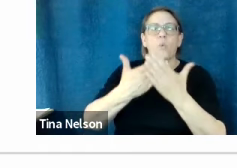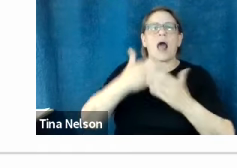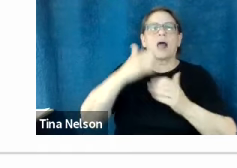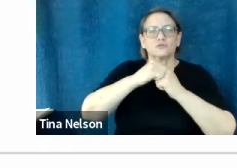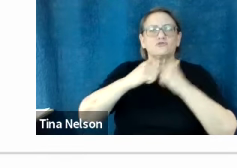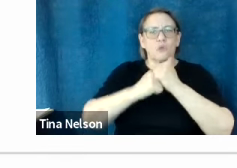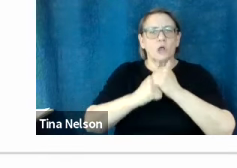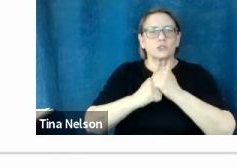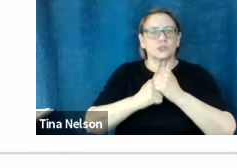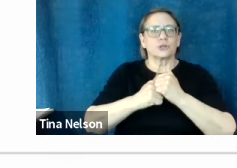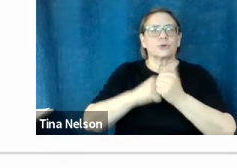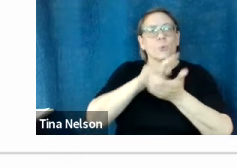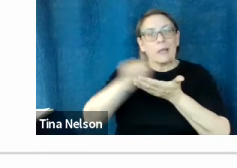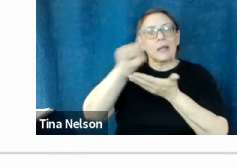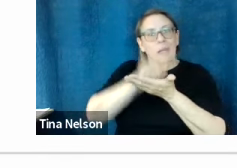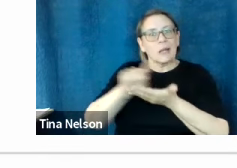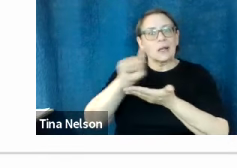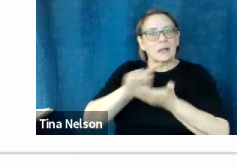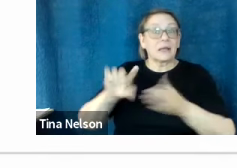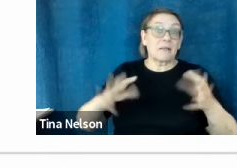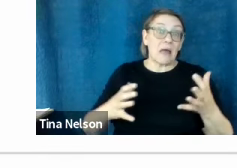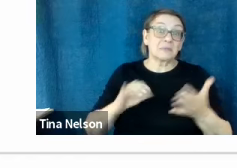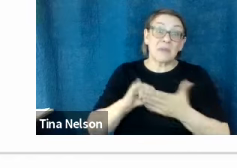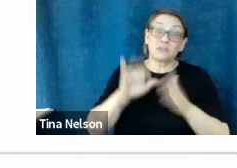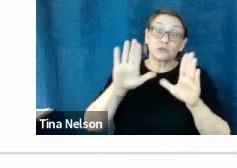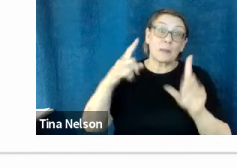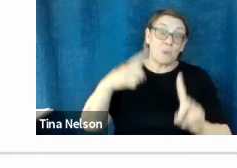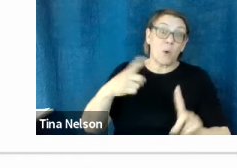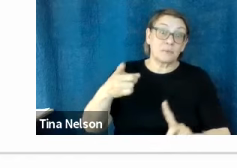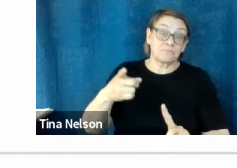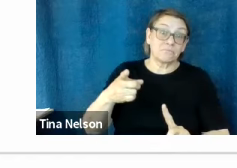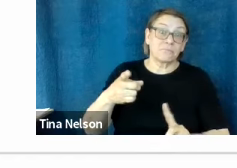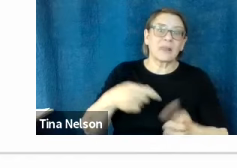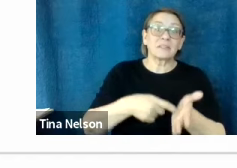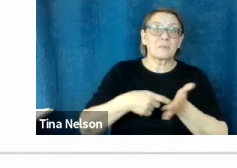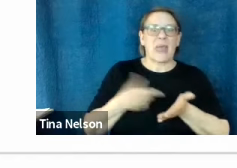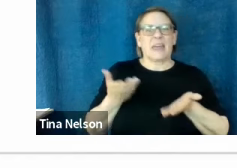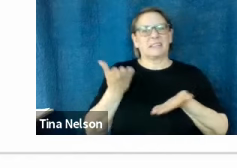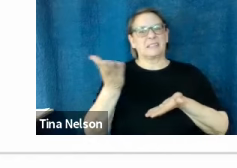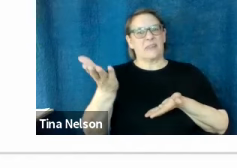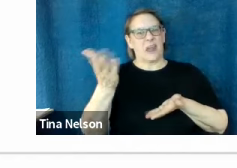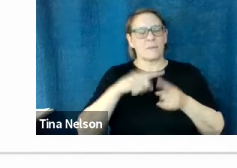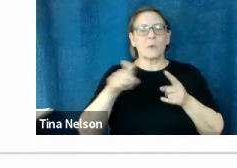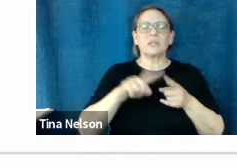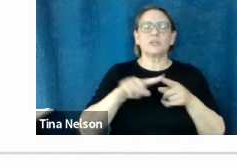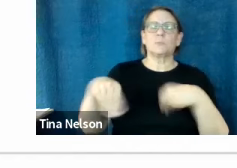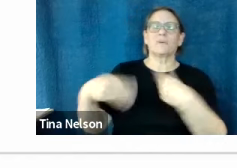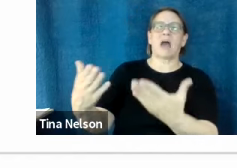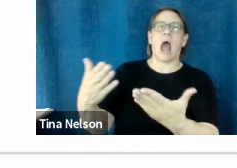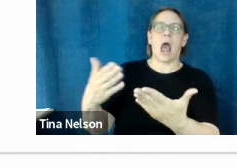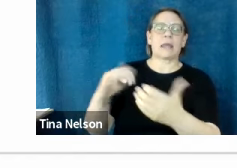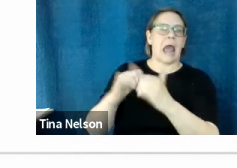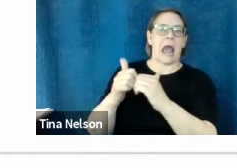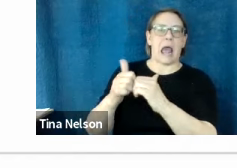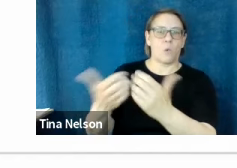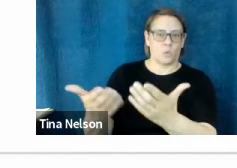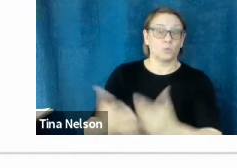-focused class. So that's, that's great to point out. That the demand is there. We just need to provide the supply. Right.